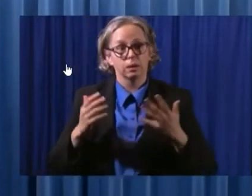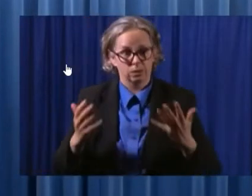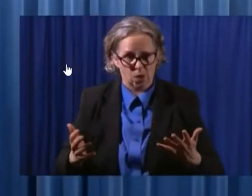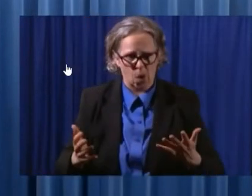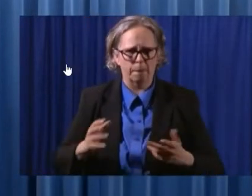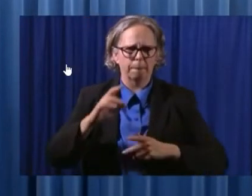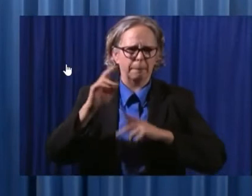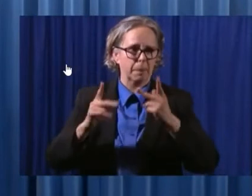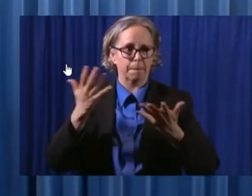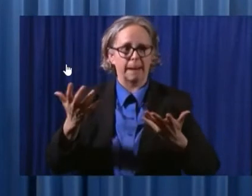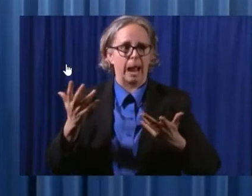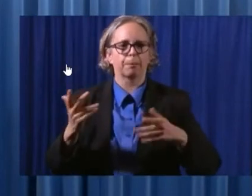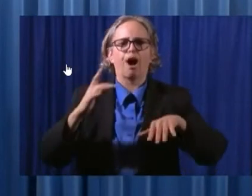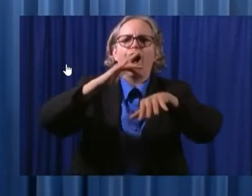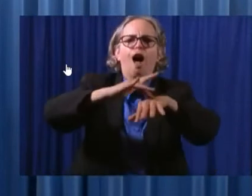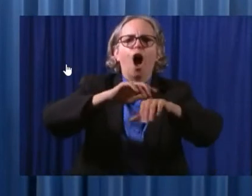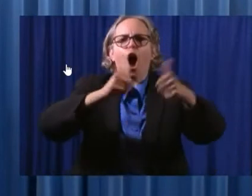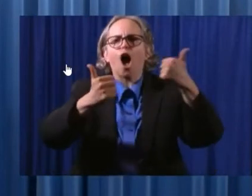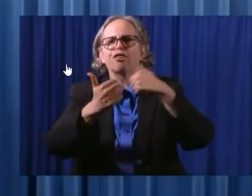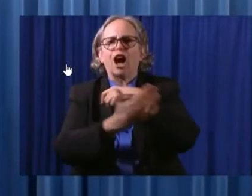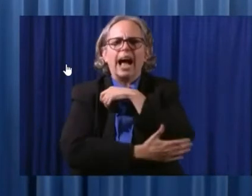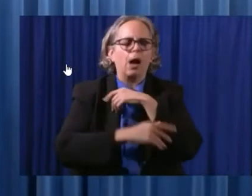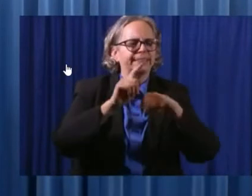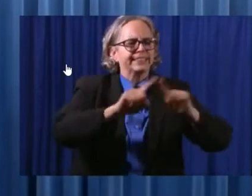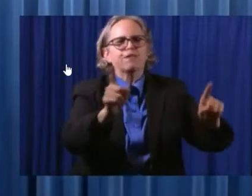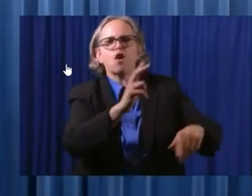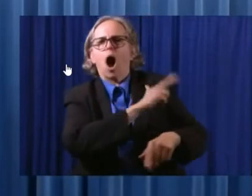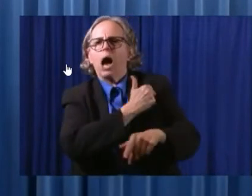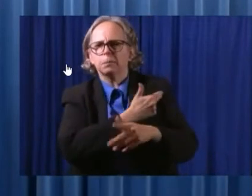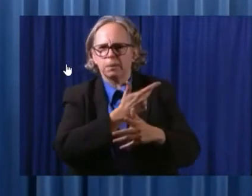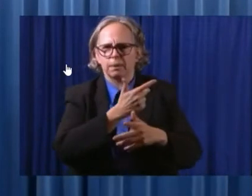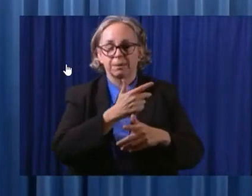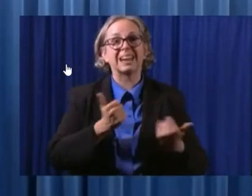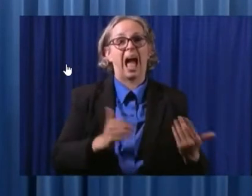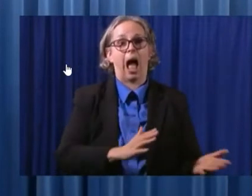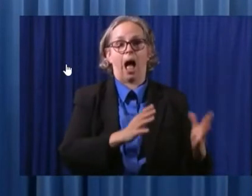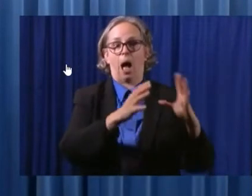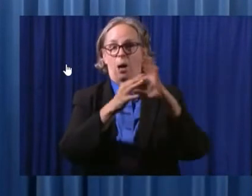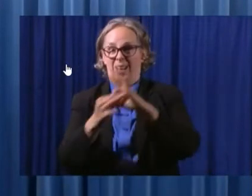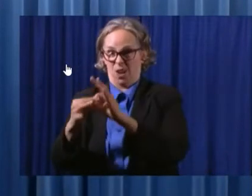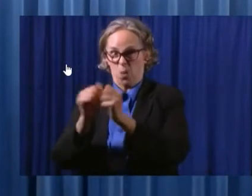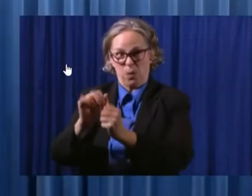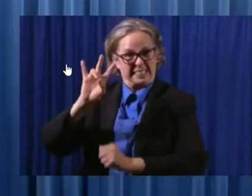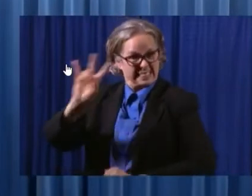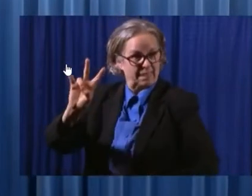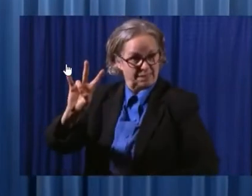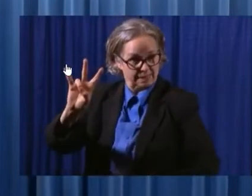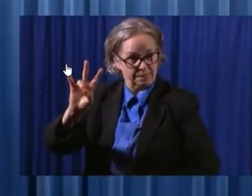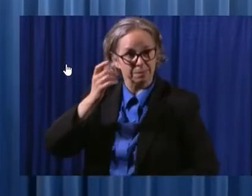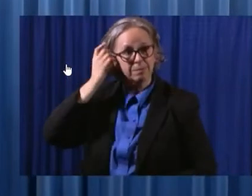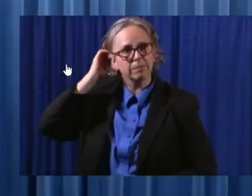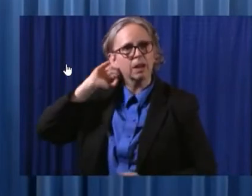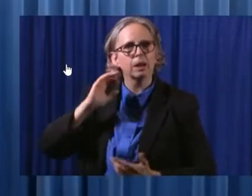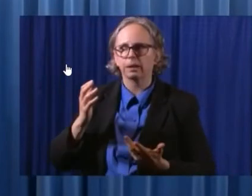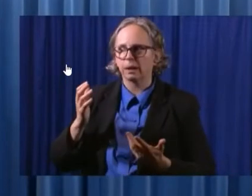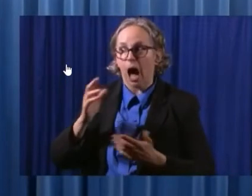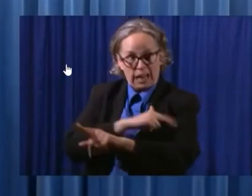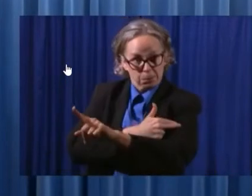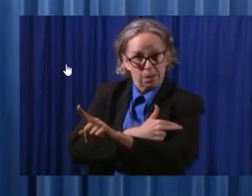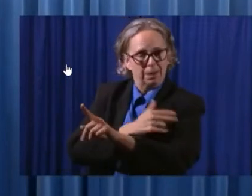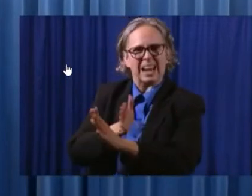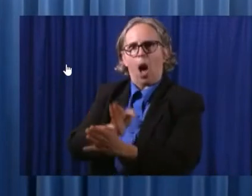other places than their home county. Number 7, the final one that we're using, intensive care unit ICU bed occupancy. One of the